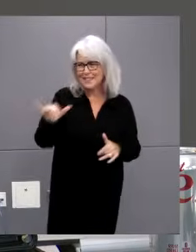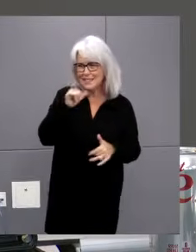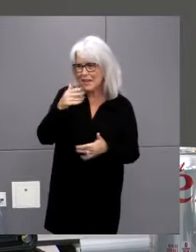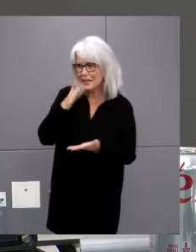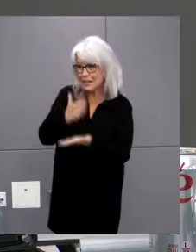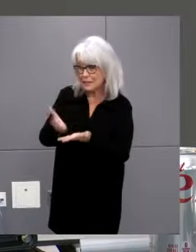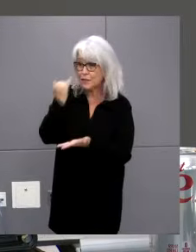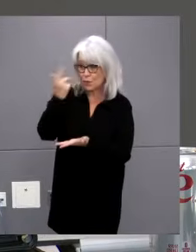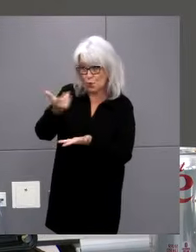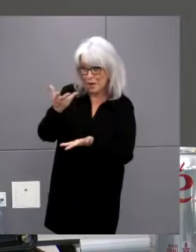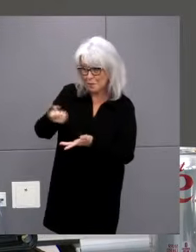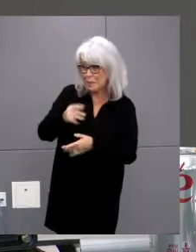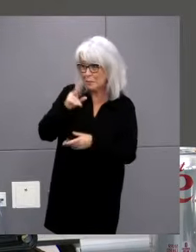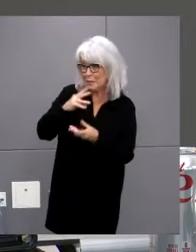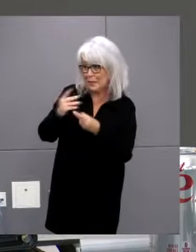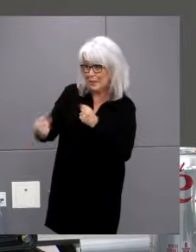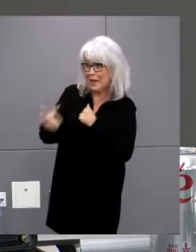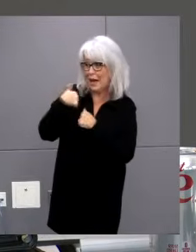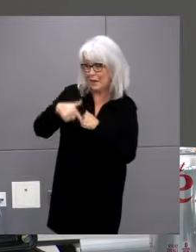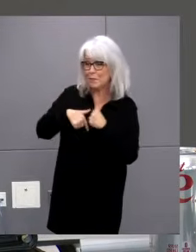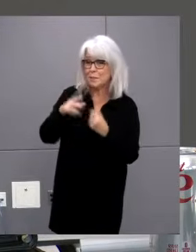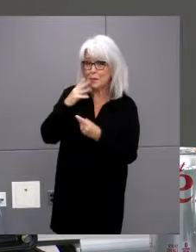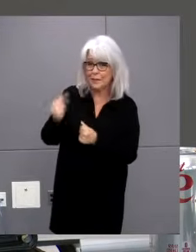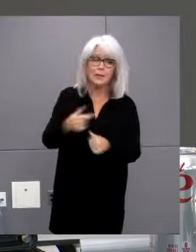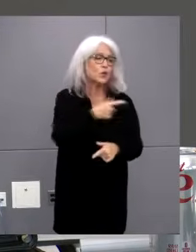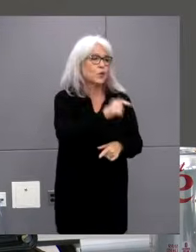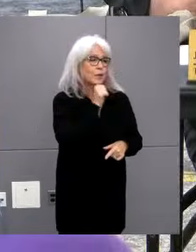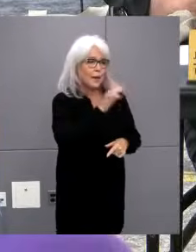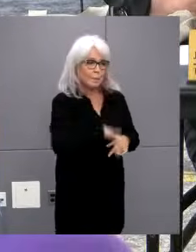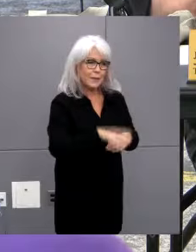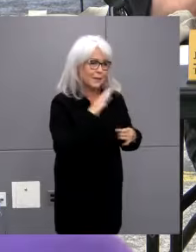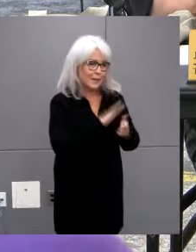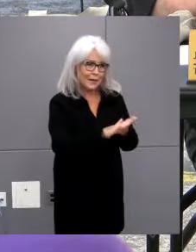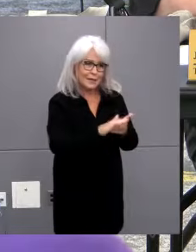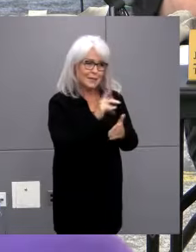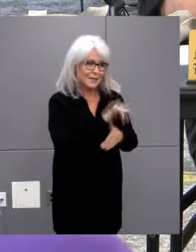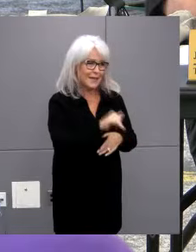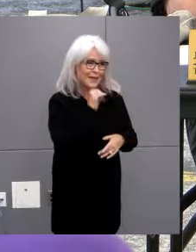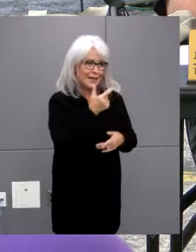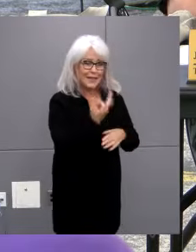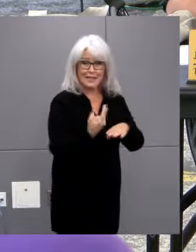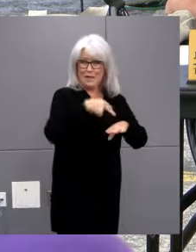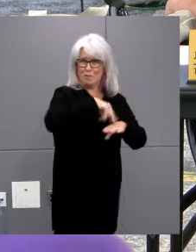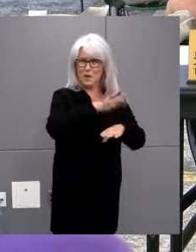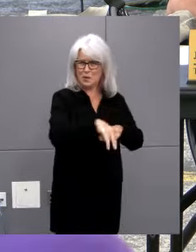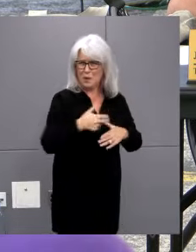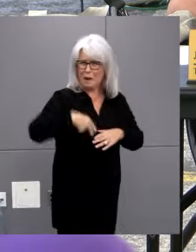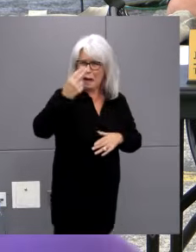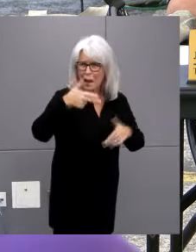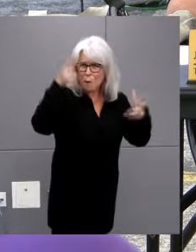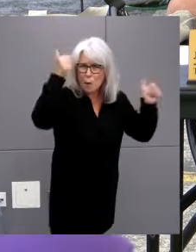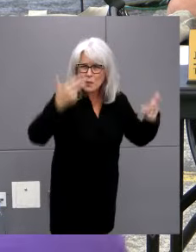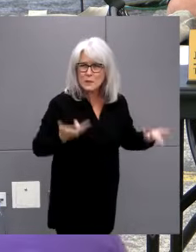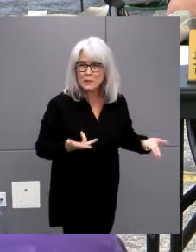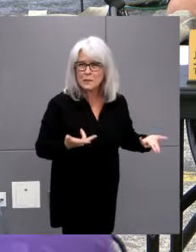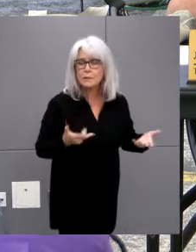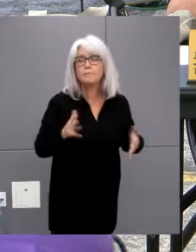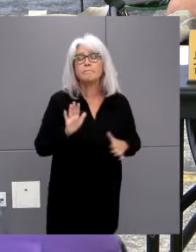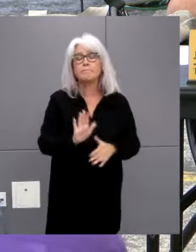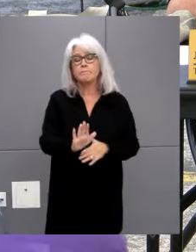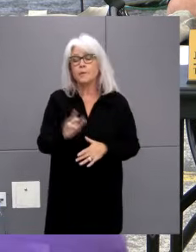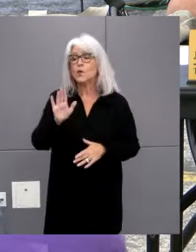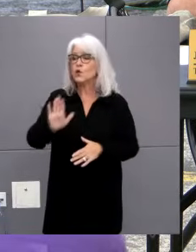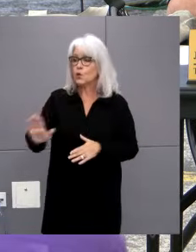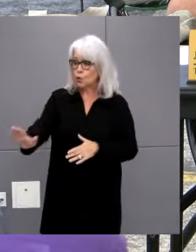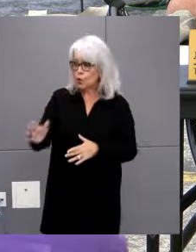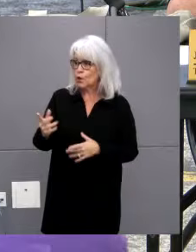want to be nasty, I can be nasty too. I'm being nice, John. No, you're not either. Not with remarks like get up on your high horse. You were